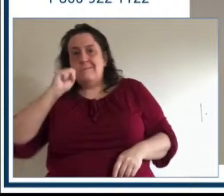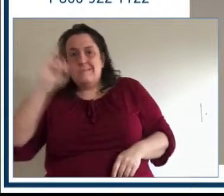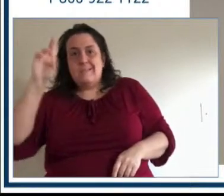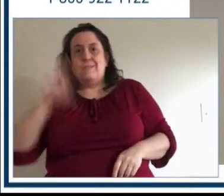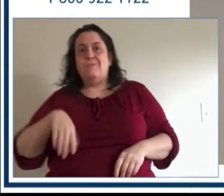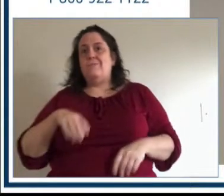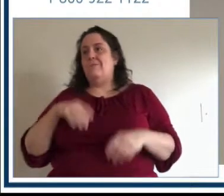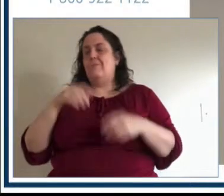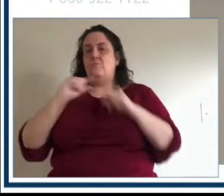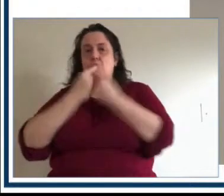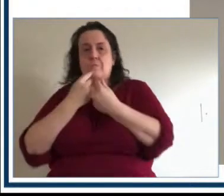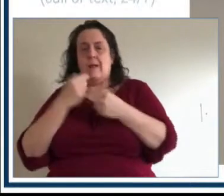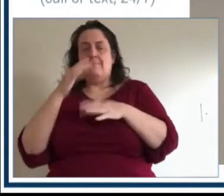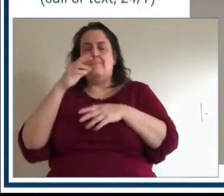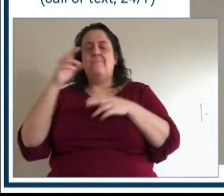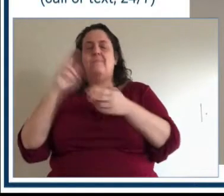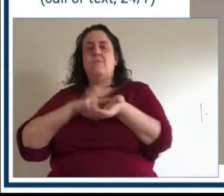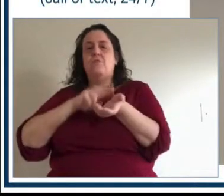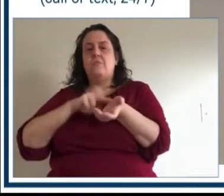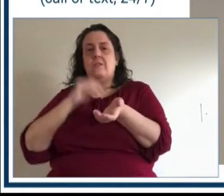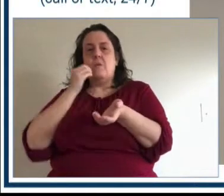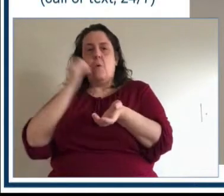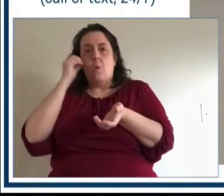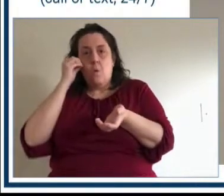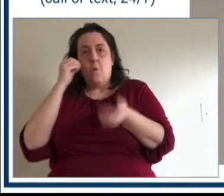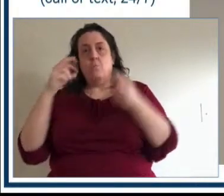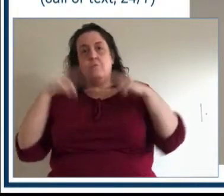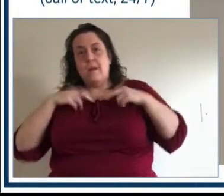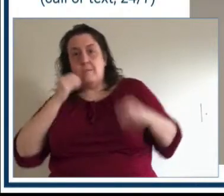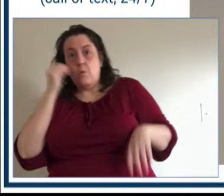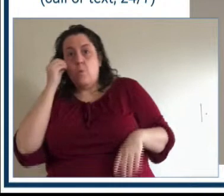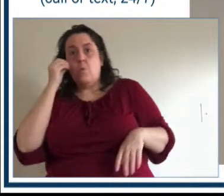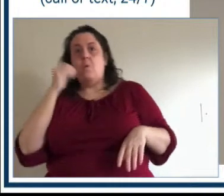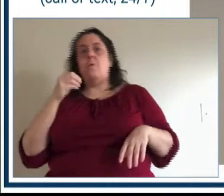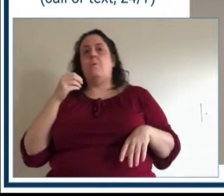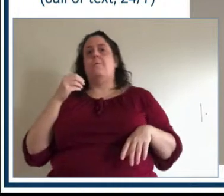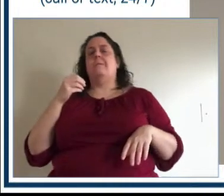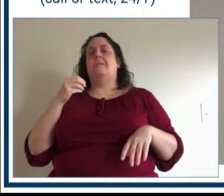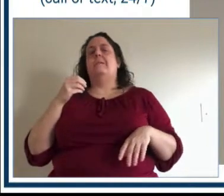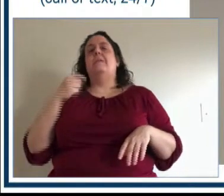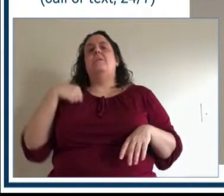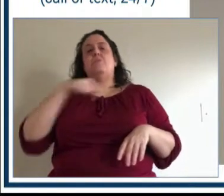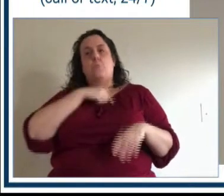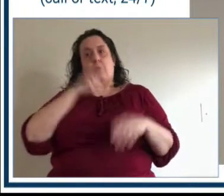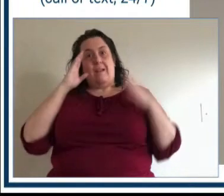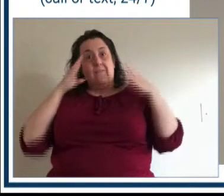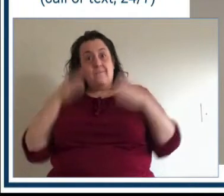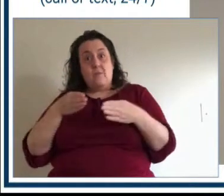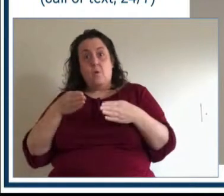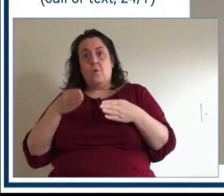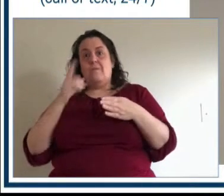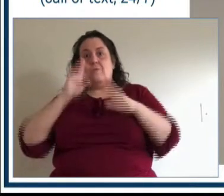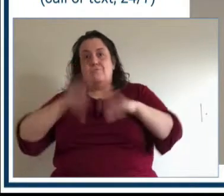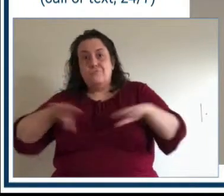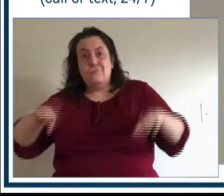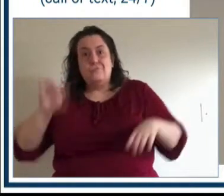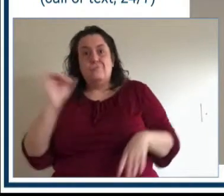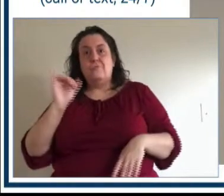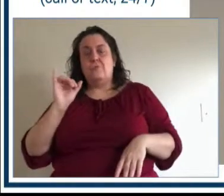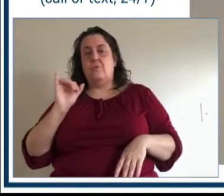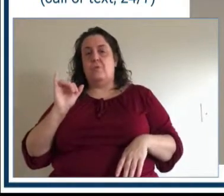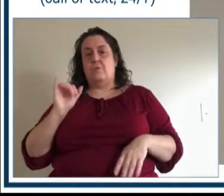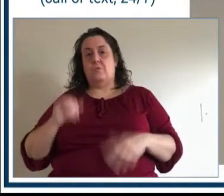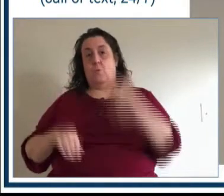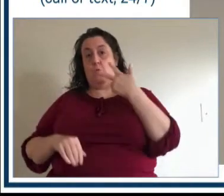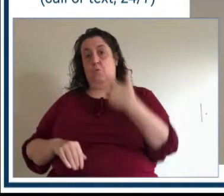system. So we're focused. So we're going to focus on tightening up in 3 key areas to